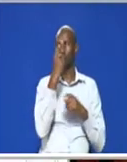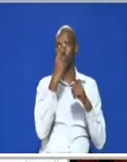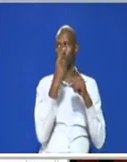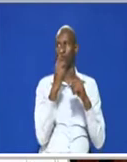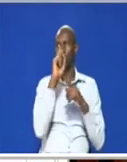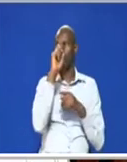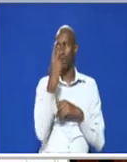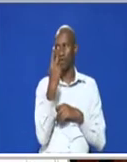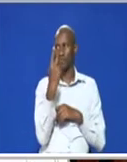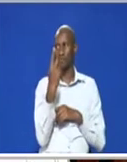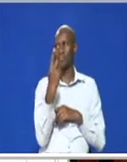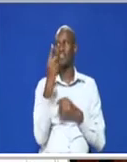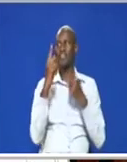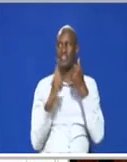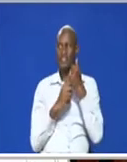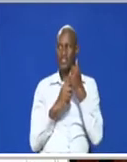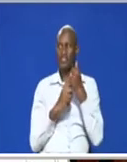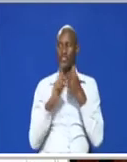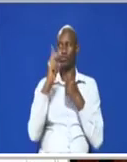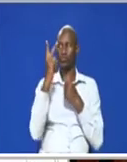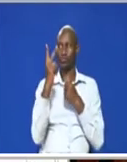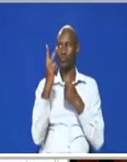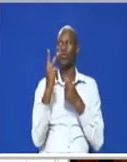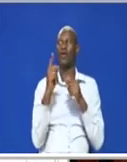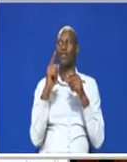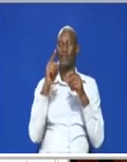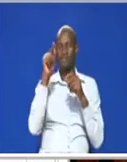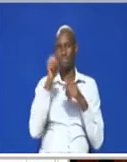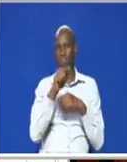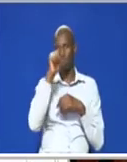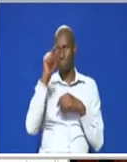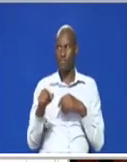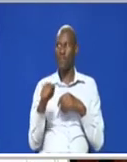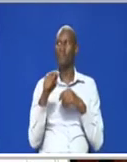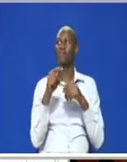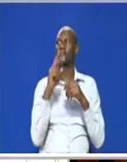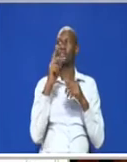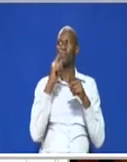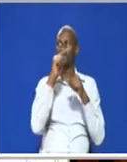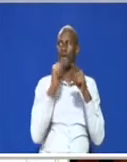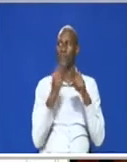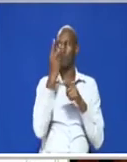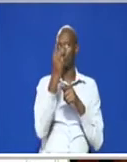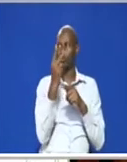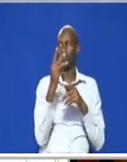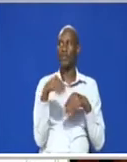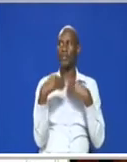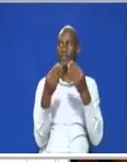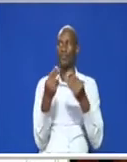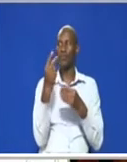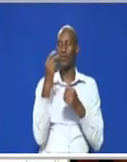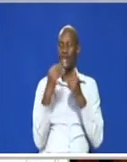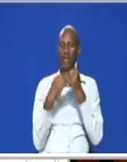1s, 6, 2. Again, divide by 2, it will give you 8,